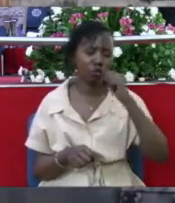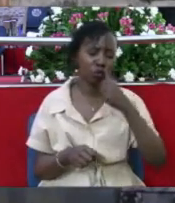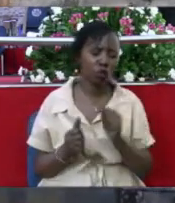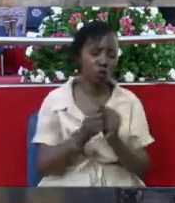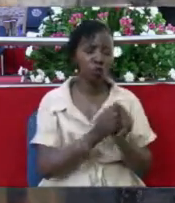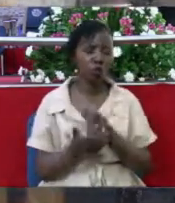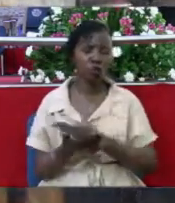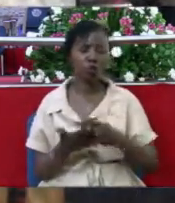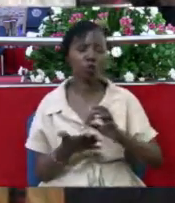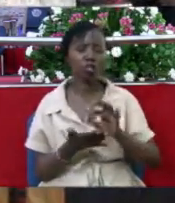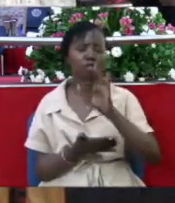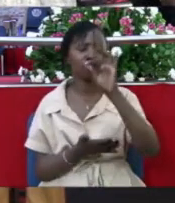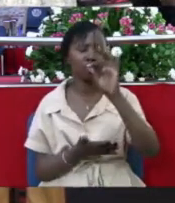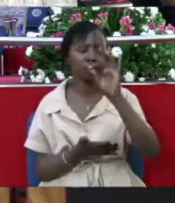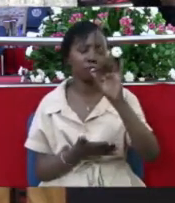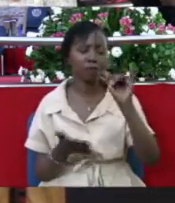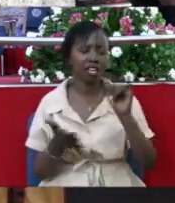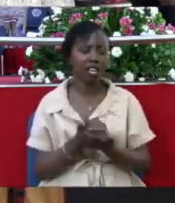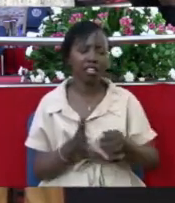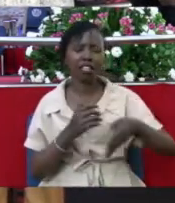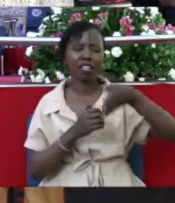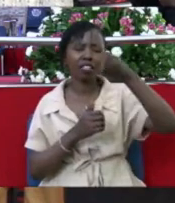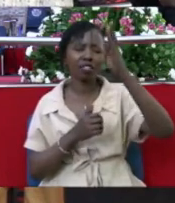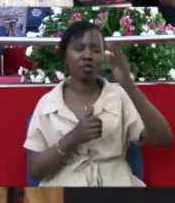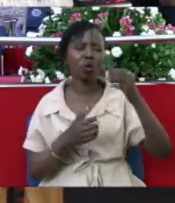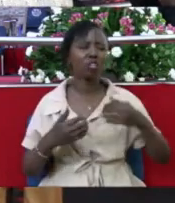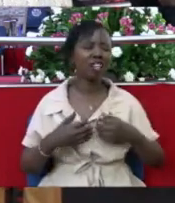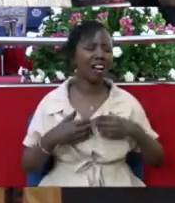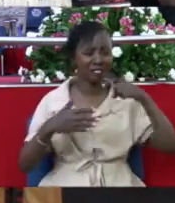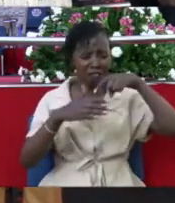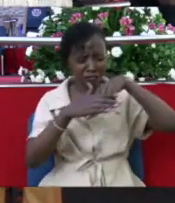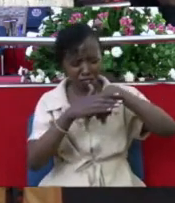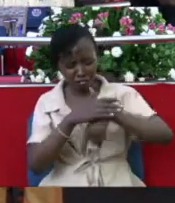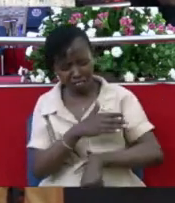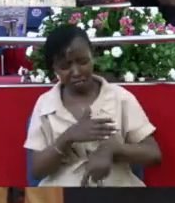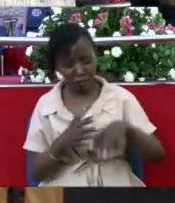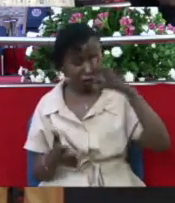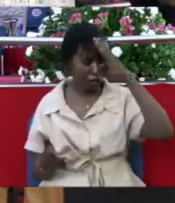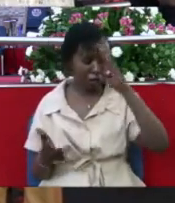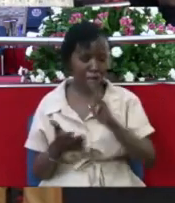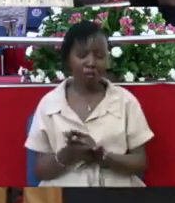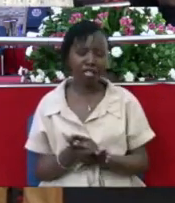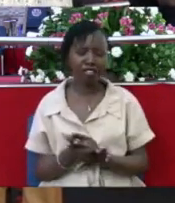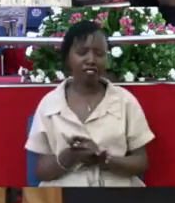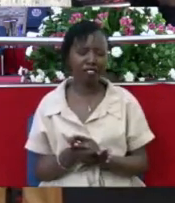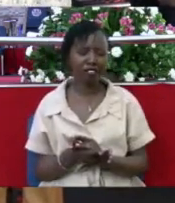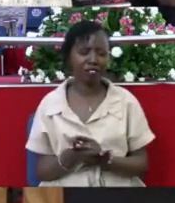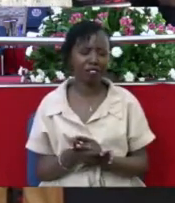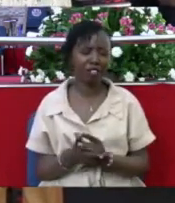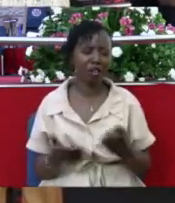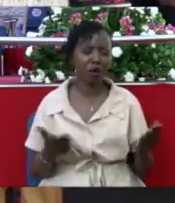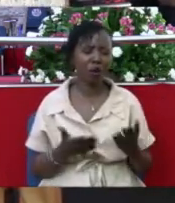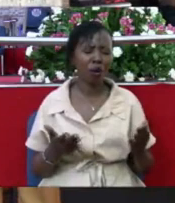that God would have deeper convictions mahusiano ya karibu. God, where we may have cared for